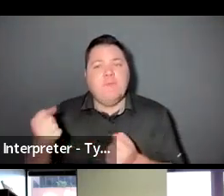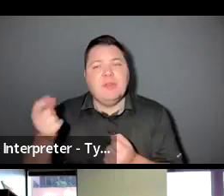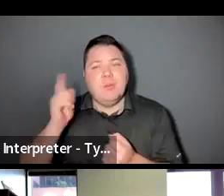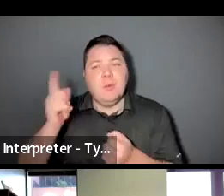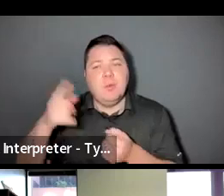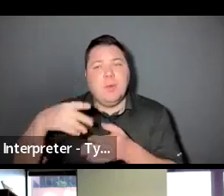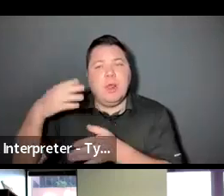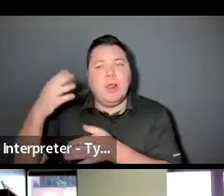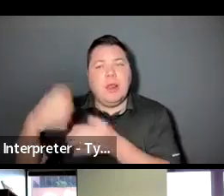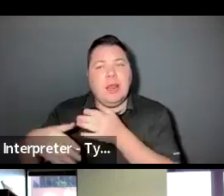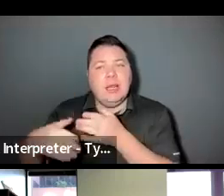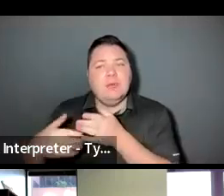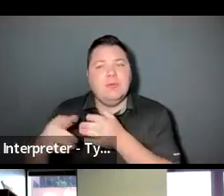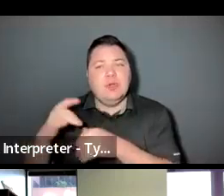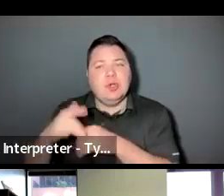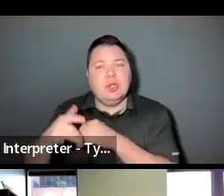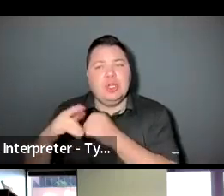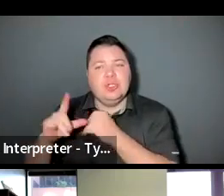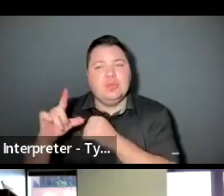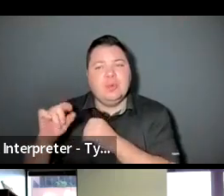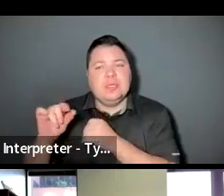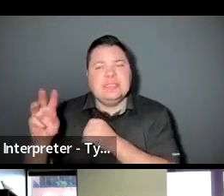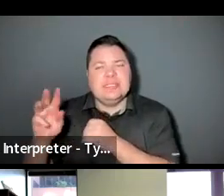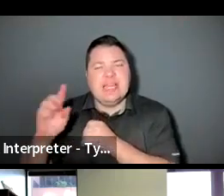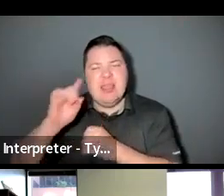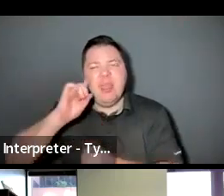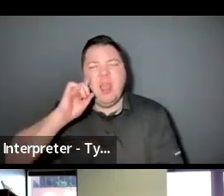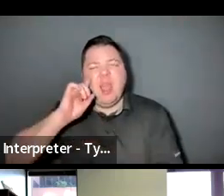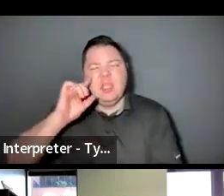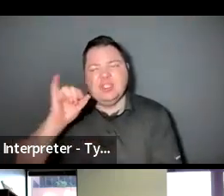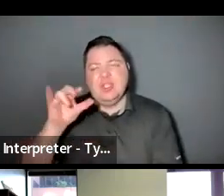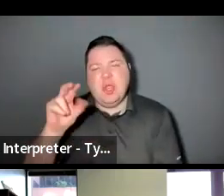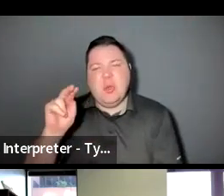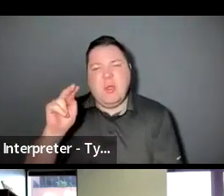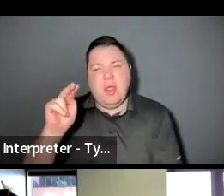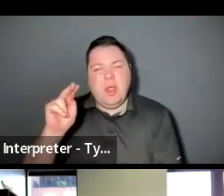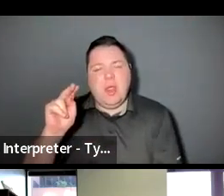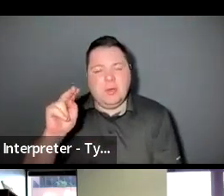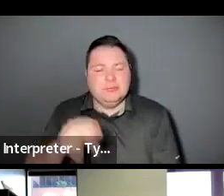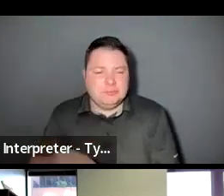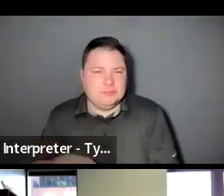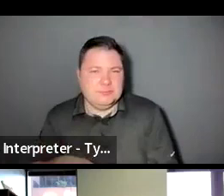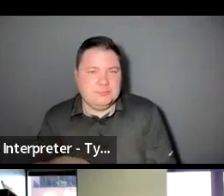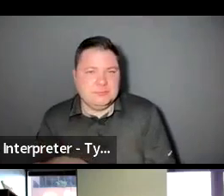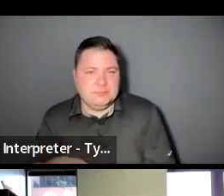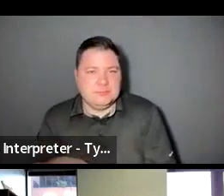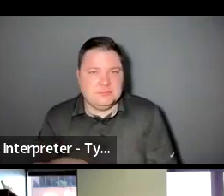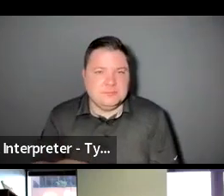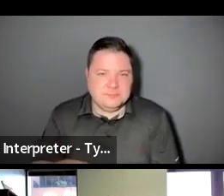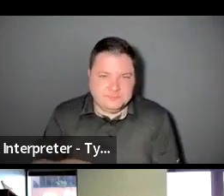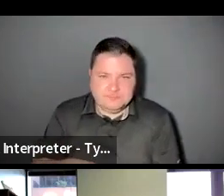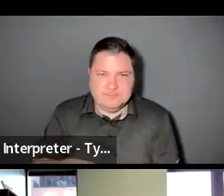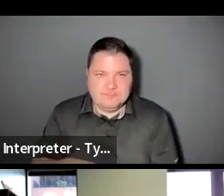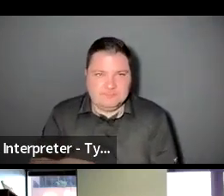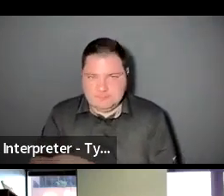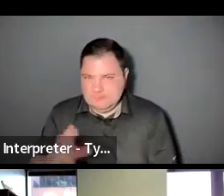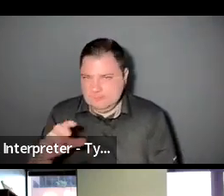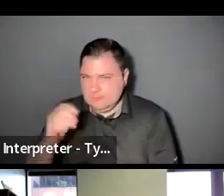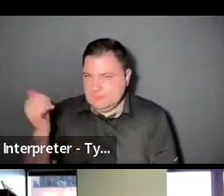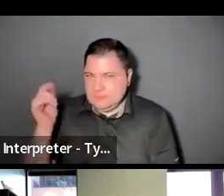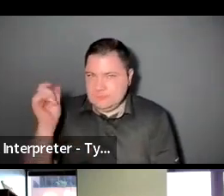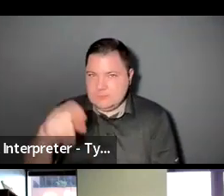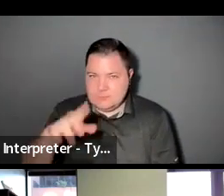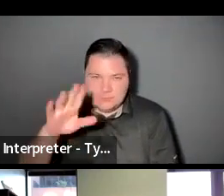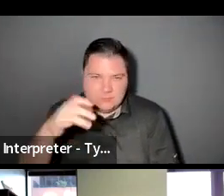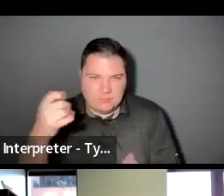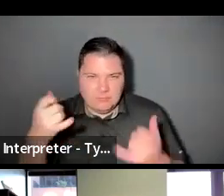of early 26, and I would say January. Okay. I'll go out on a limb and say that. Another question, what